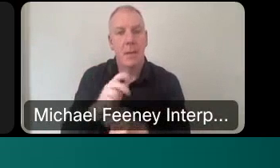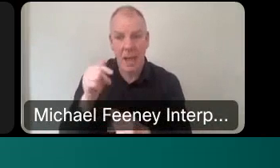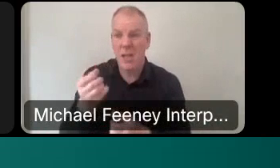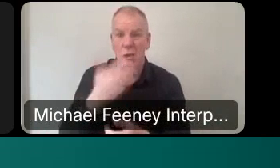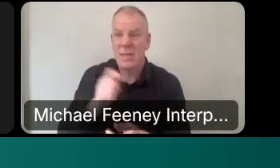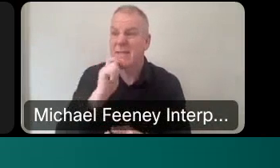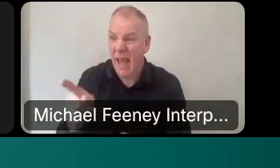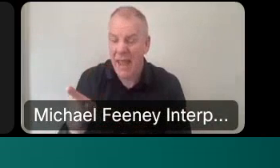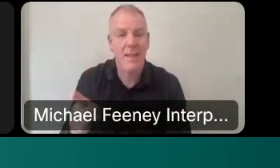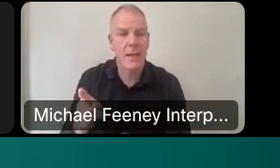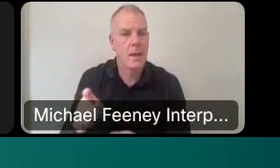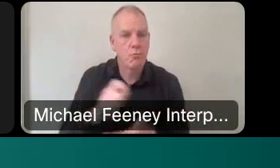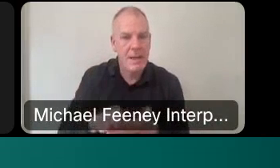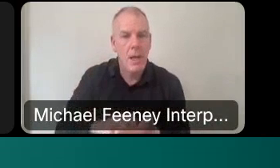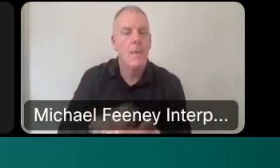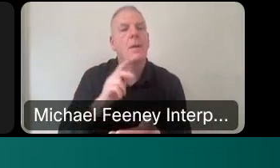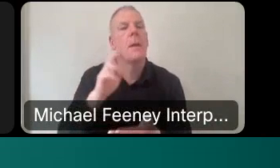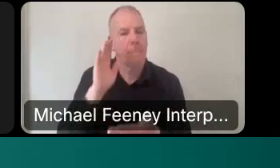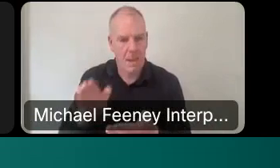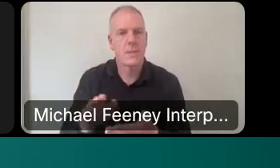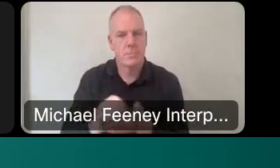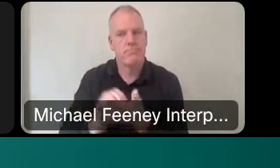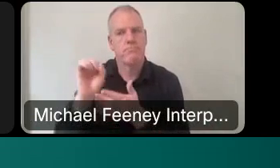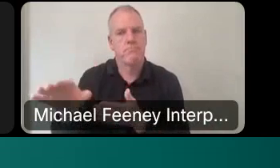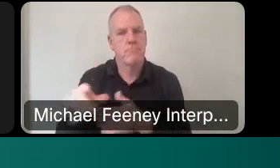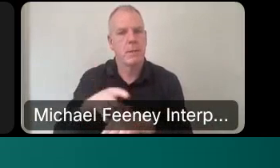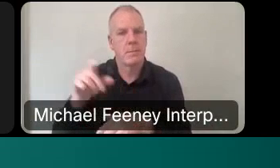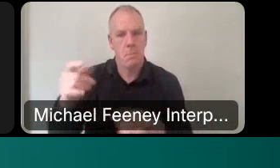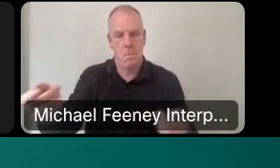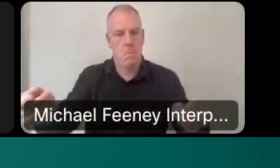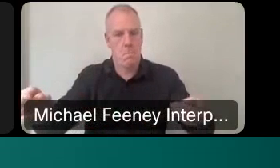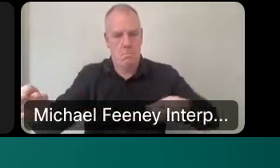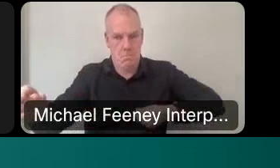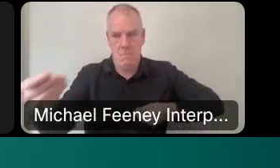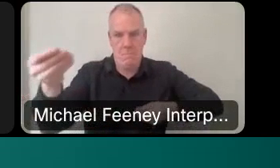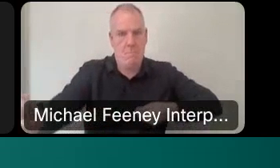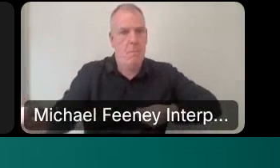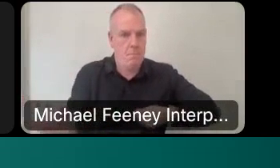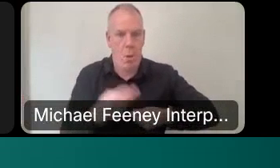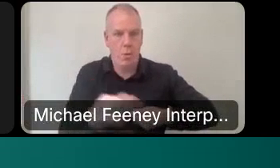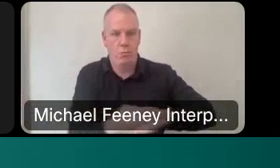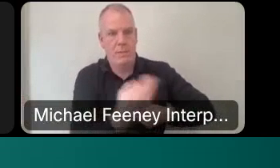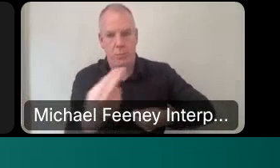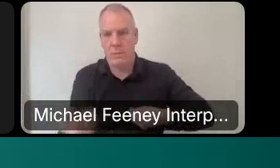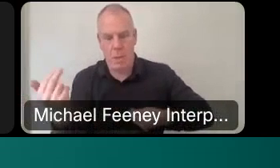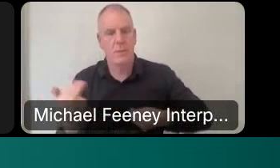in writing to the designated person and to the patient or relevant person, and this response must